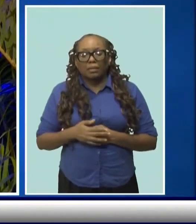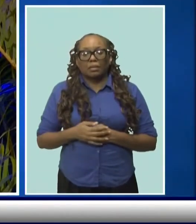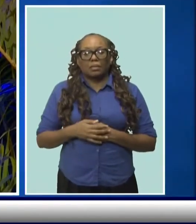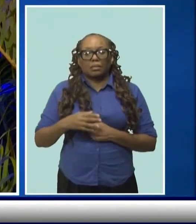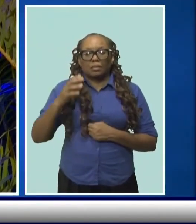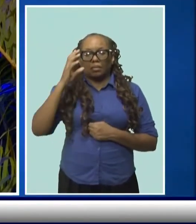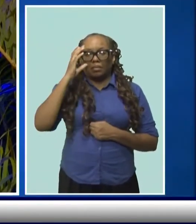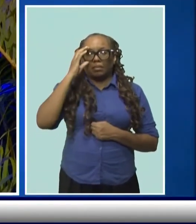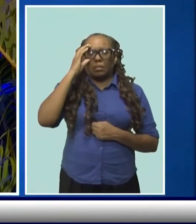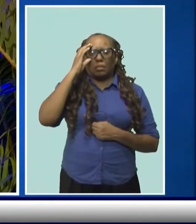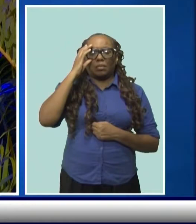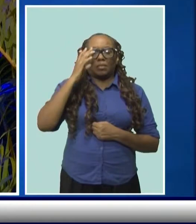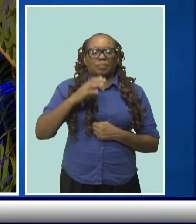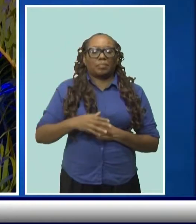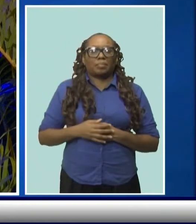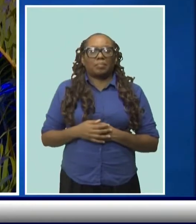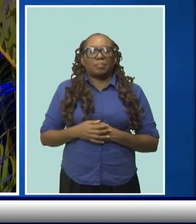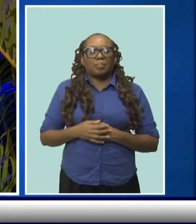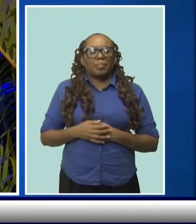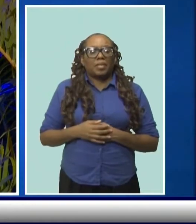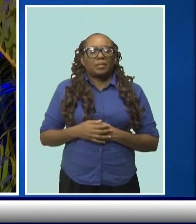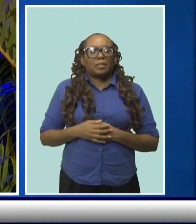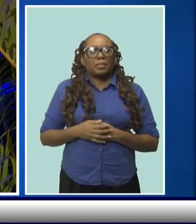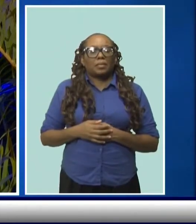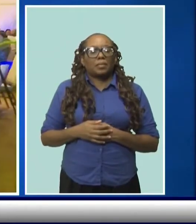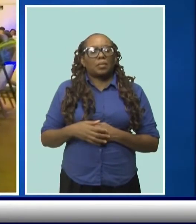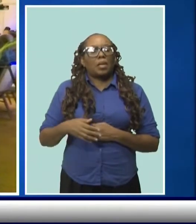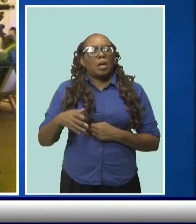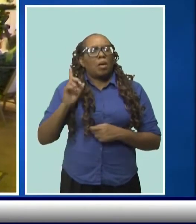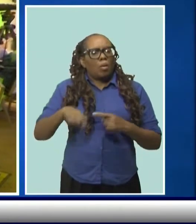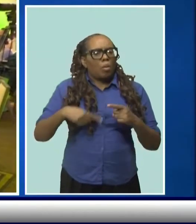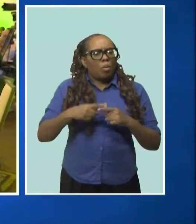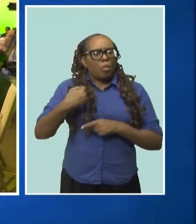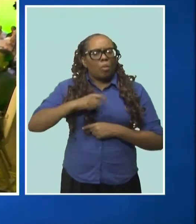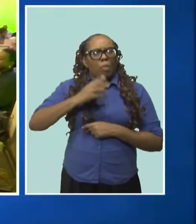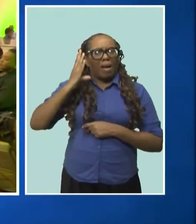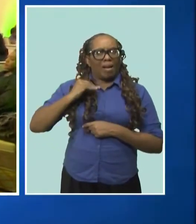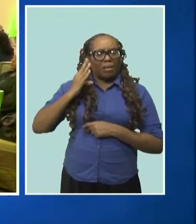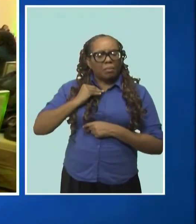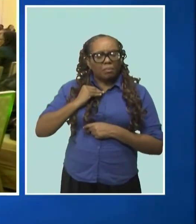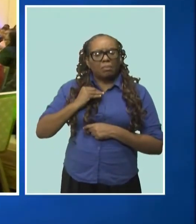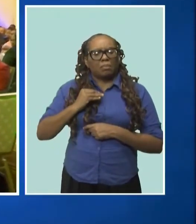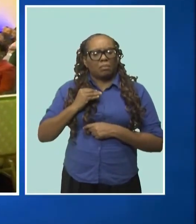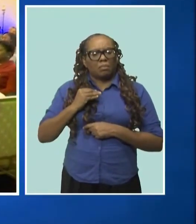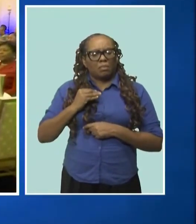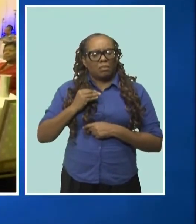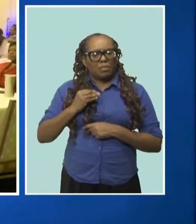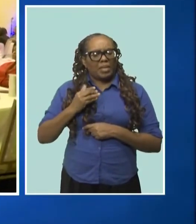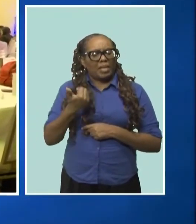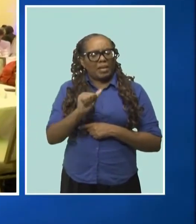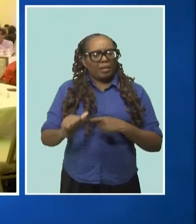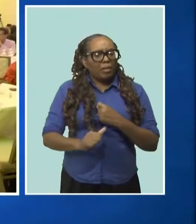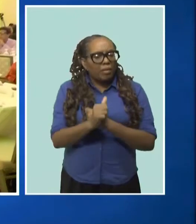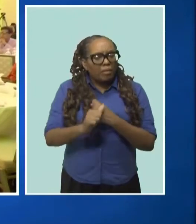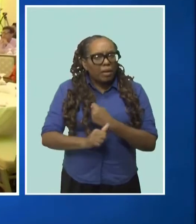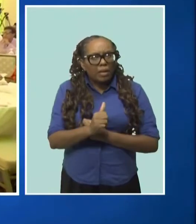the answer is not to do nothing. I understand the anxiety when